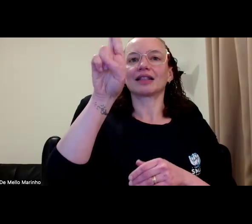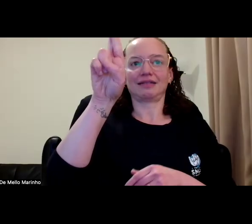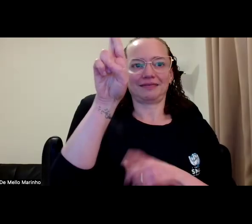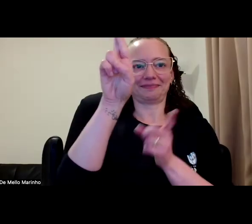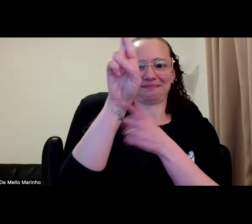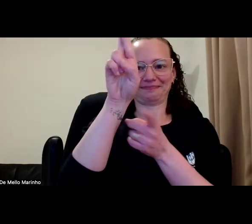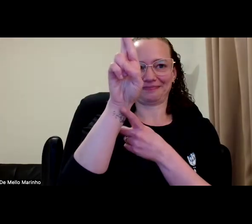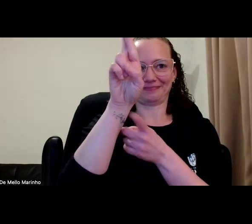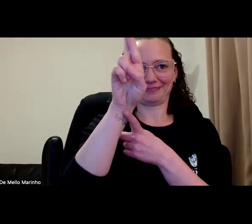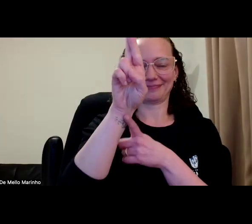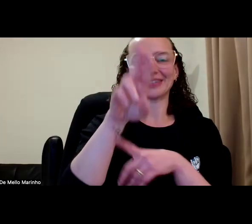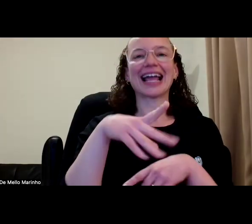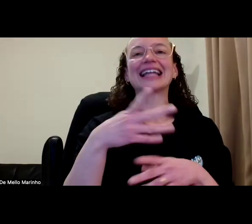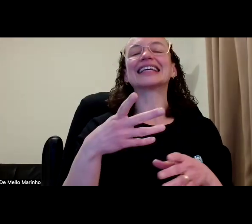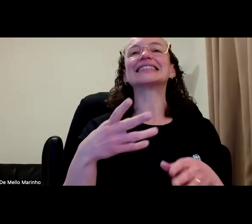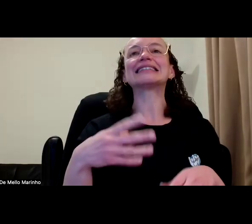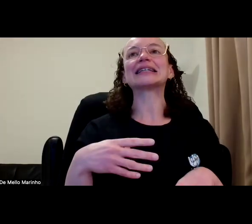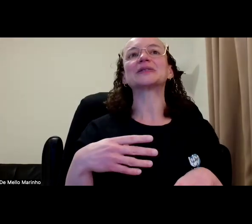A threader.